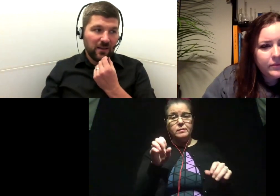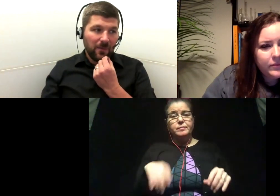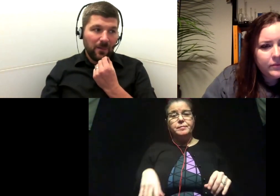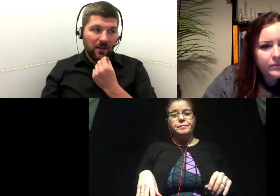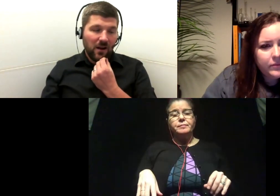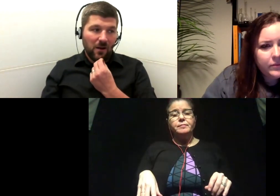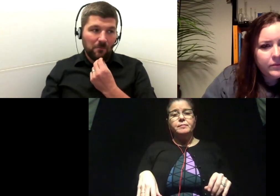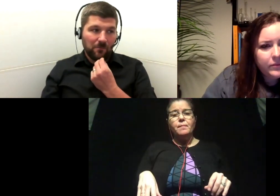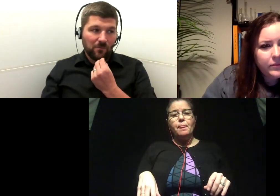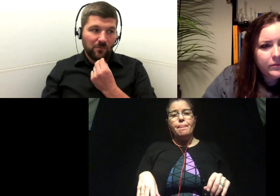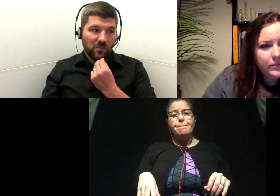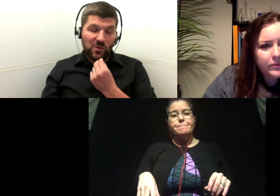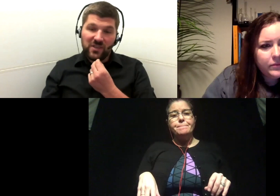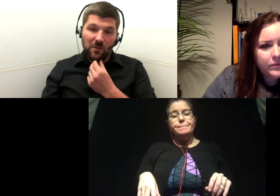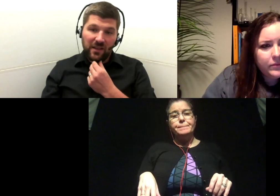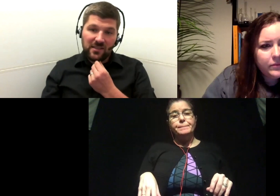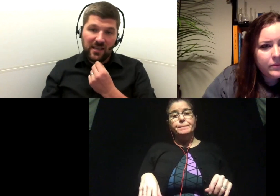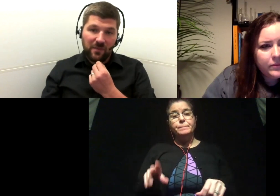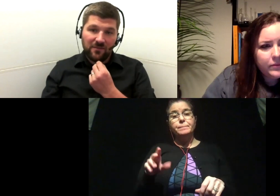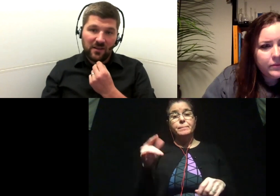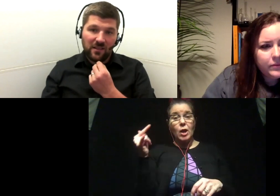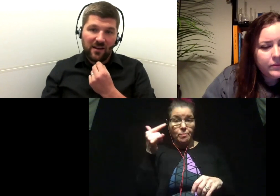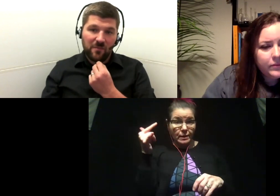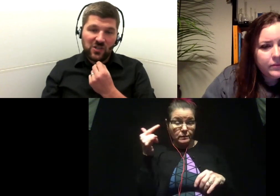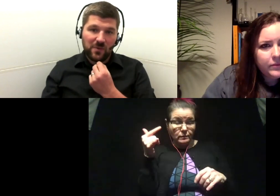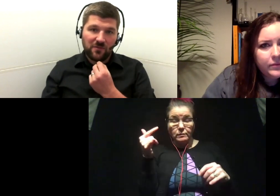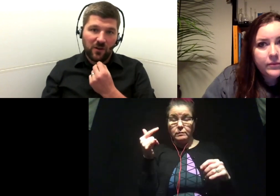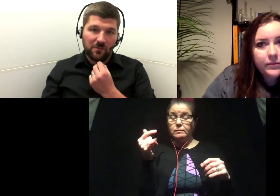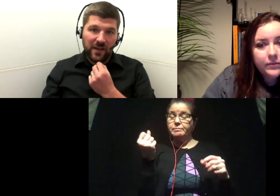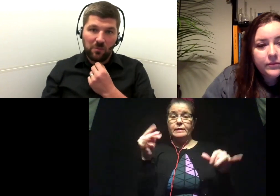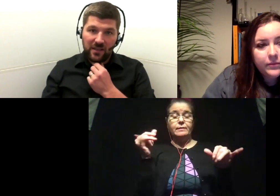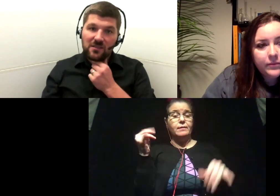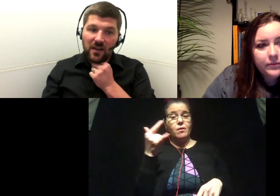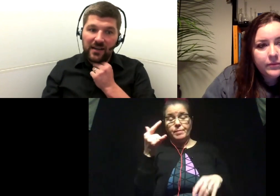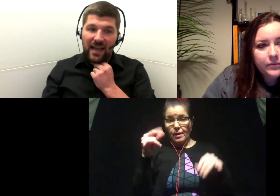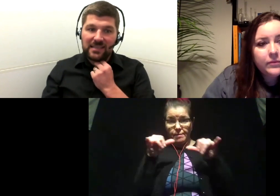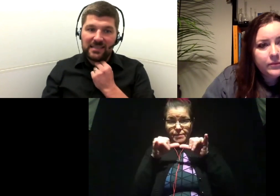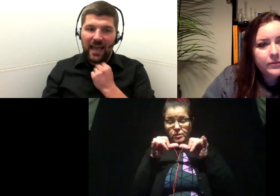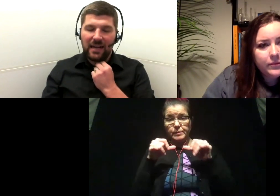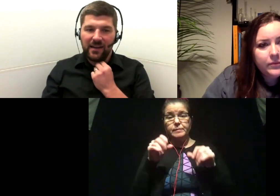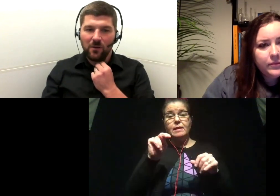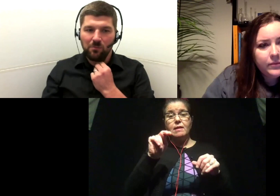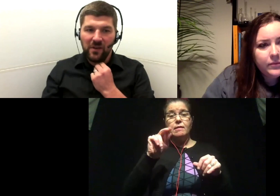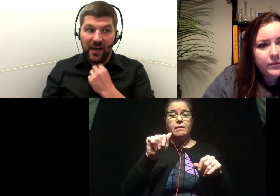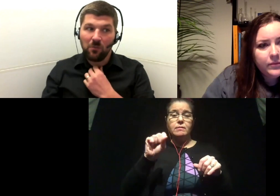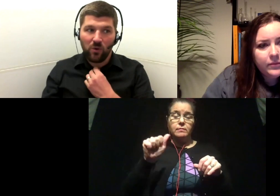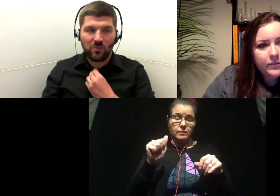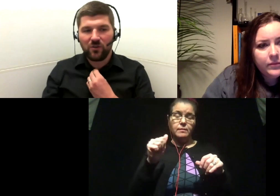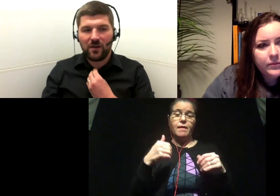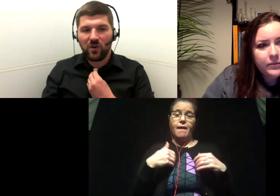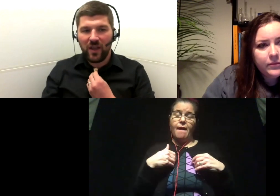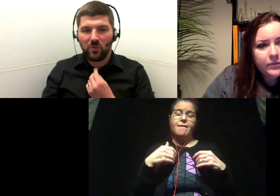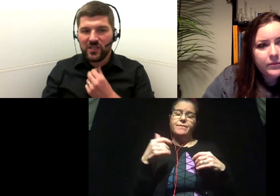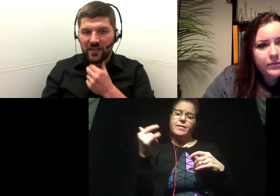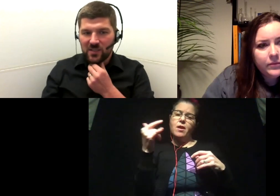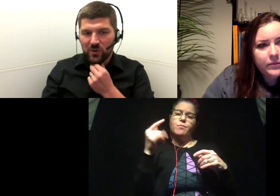We will use airplanes. I've done a lot of measurements from airplanes. NASA's had an airborne program